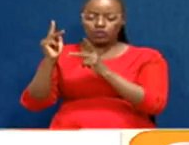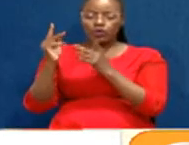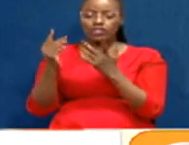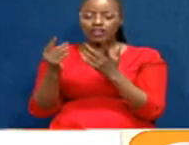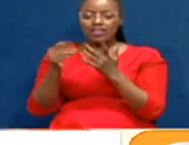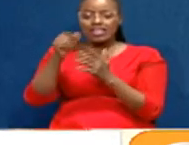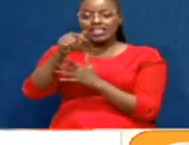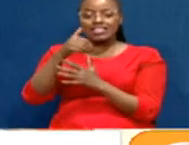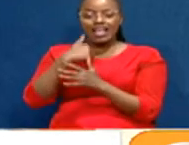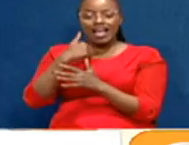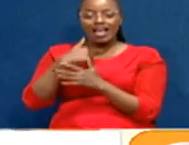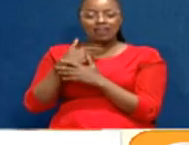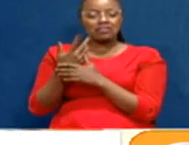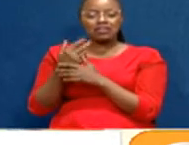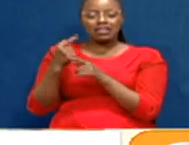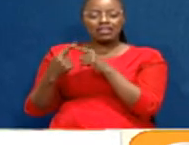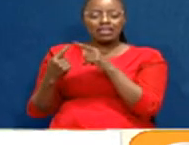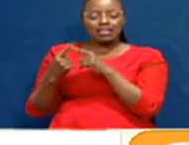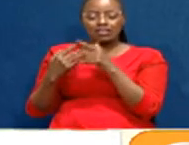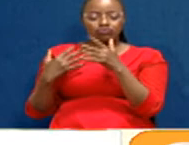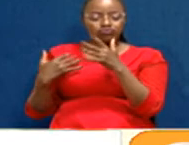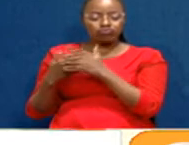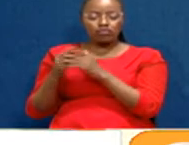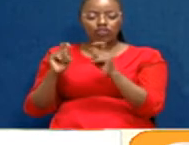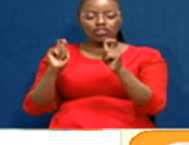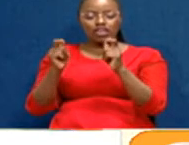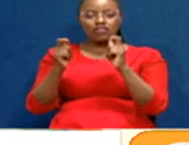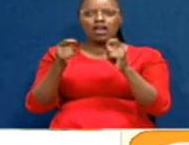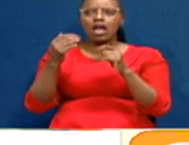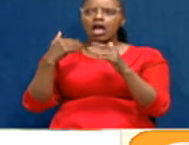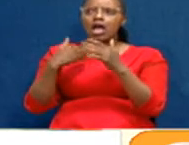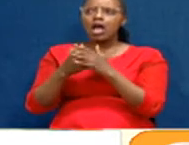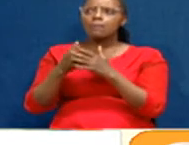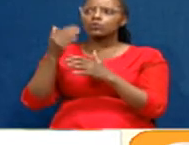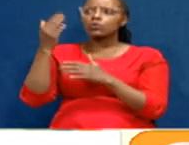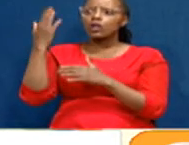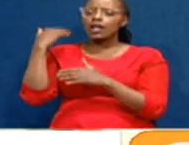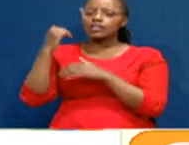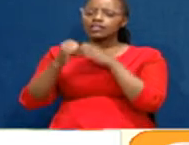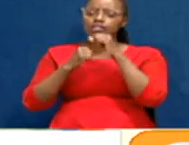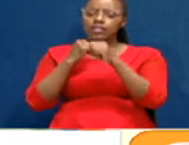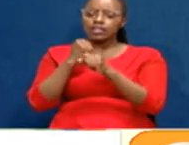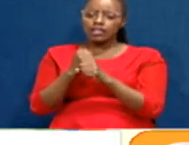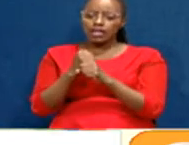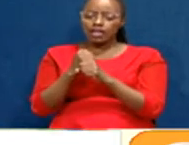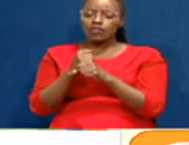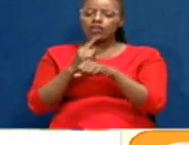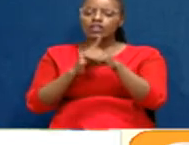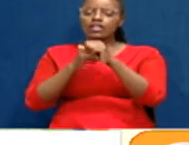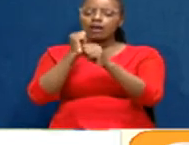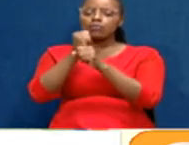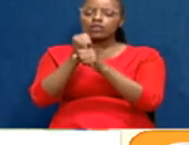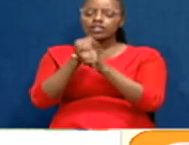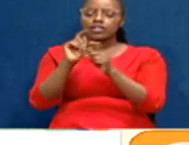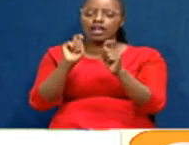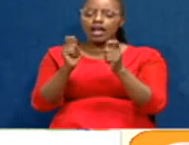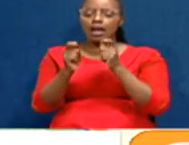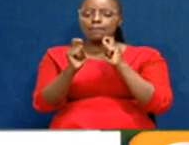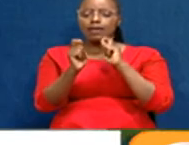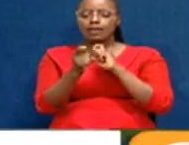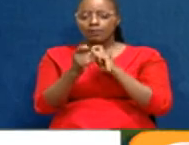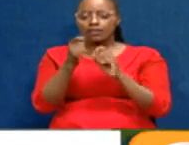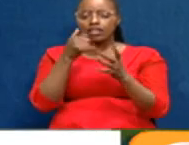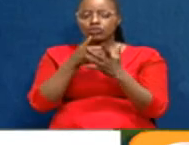It's been a decade of reforms until last year when We did an amendment again